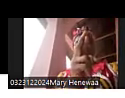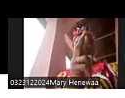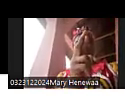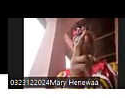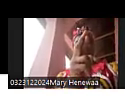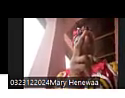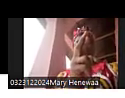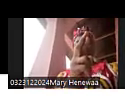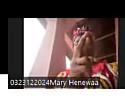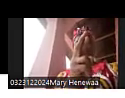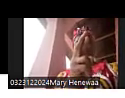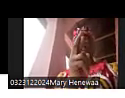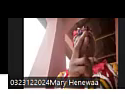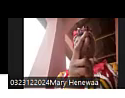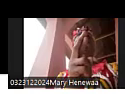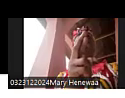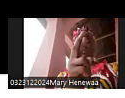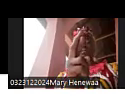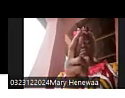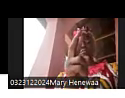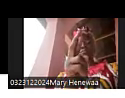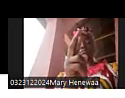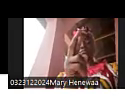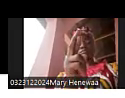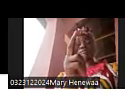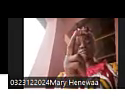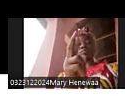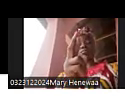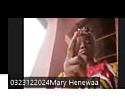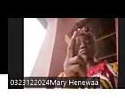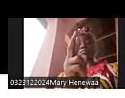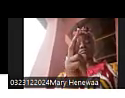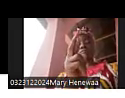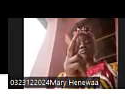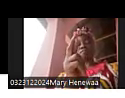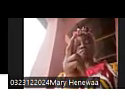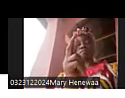Yes, you are right. Thank you, sir. R. Q.